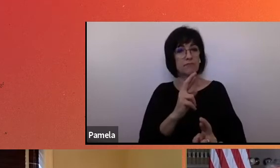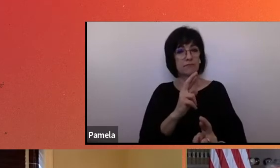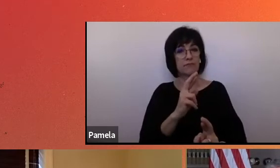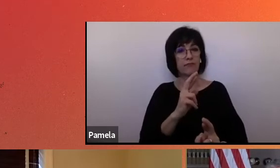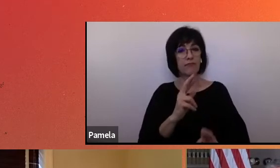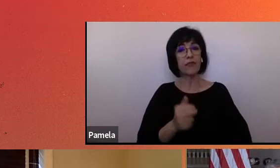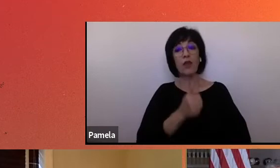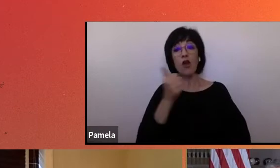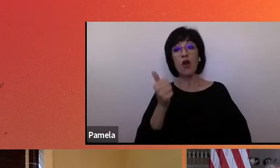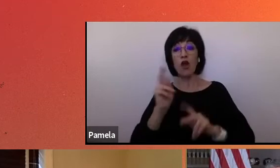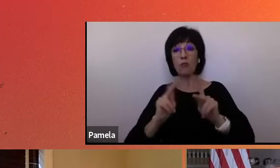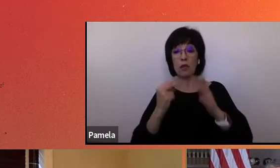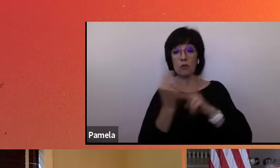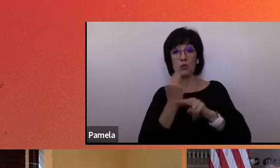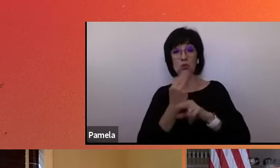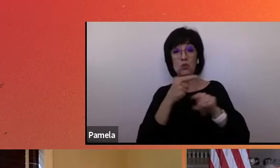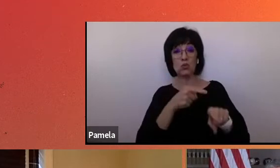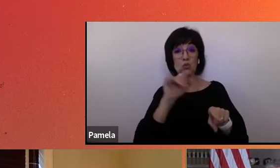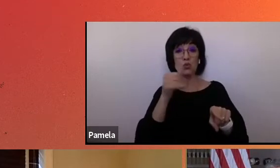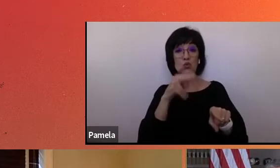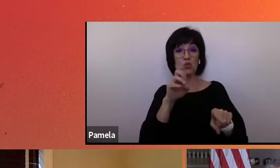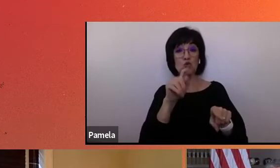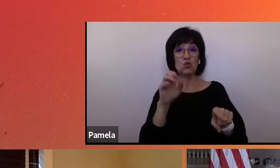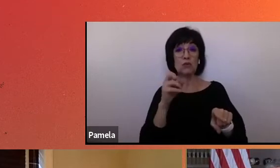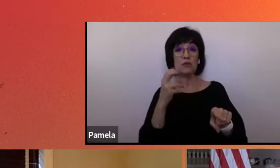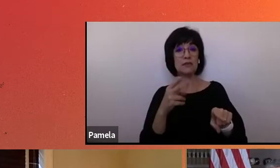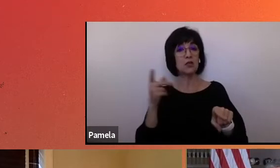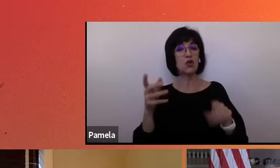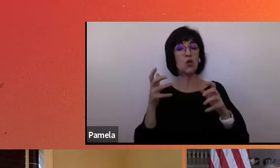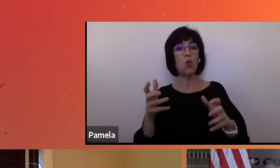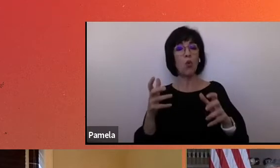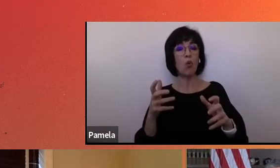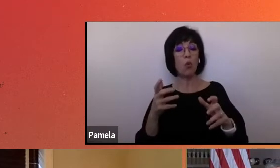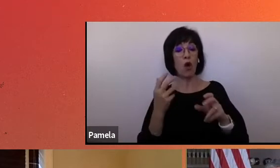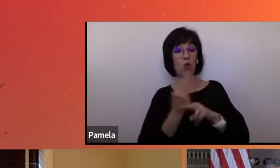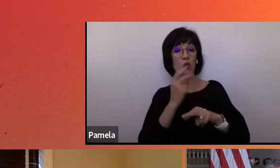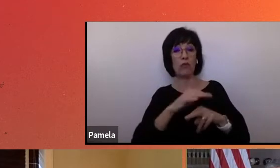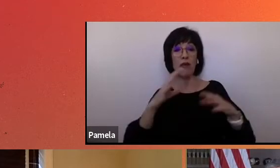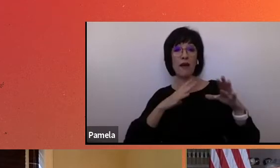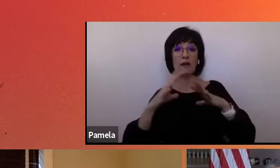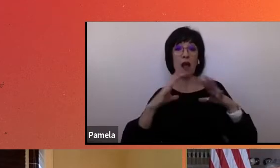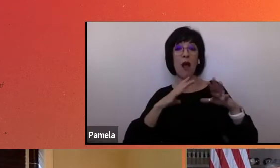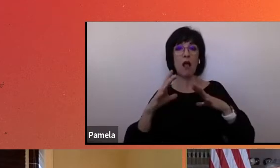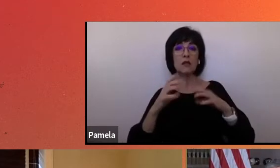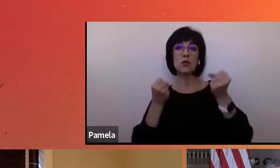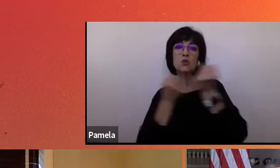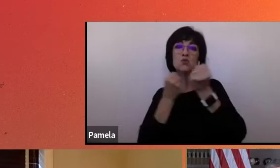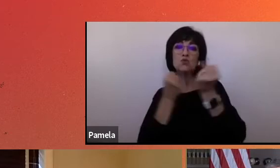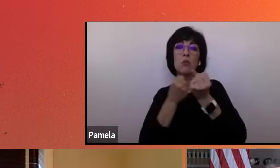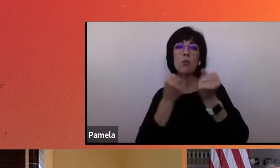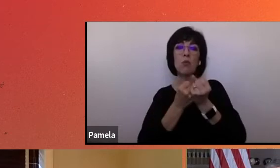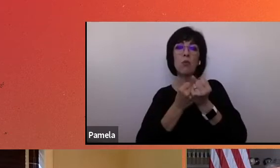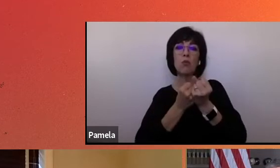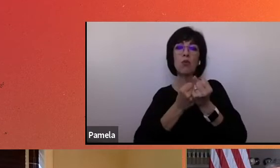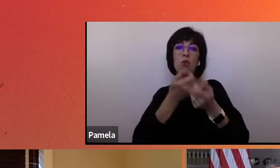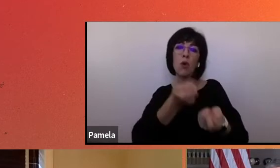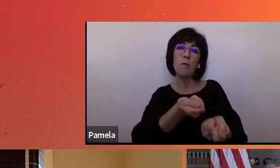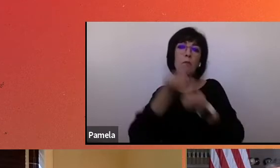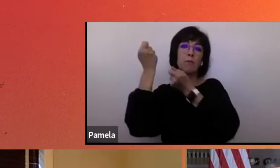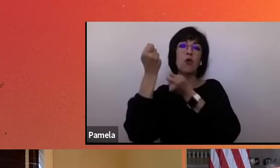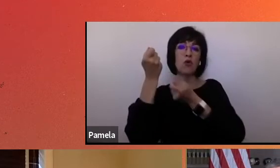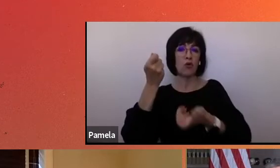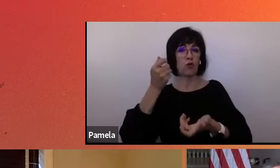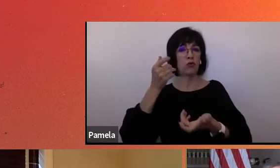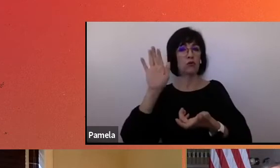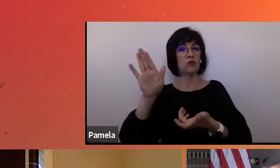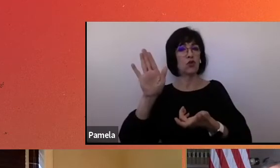bolster some of the additional freedoms that they're searching for now at this time in this country. So